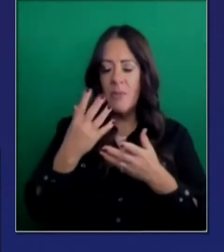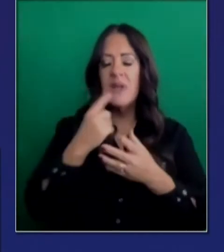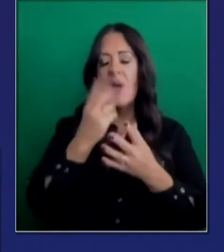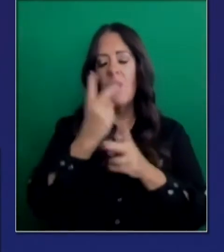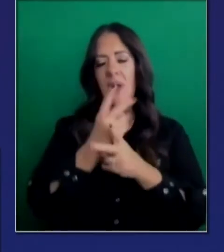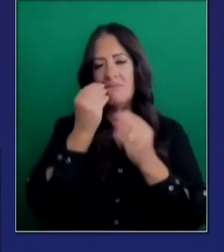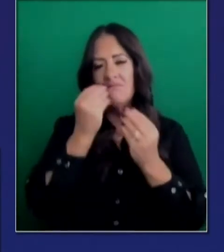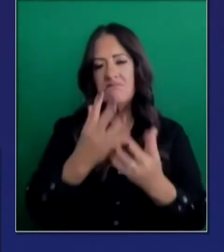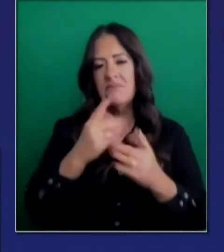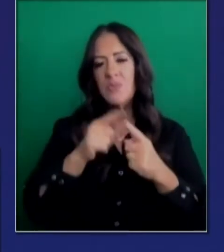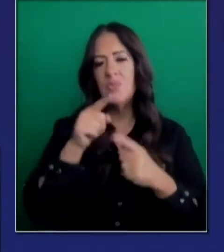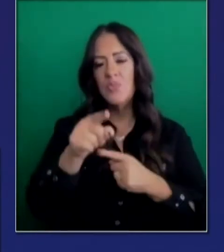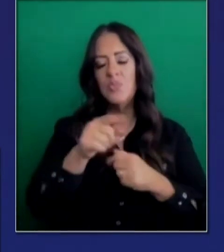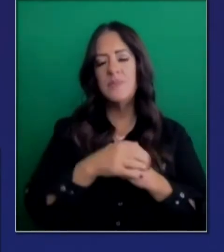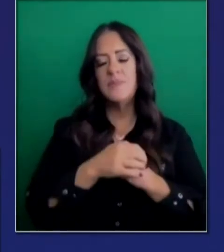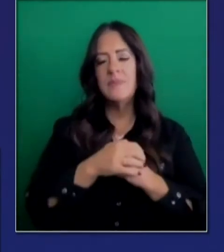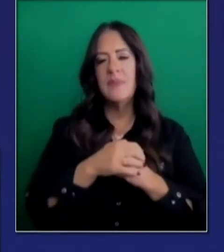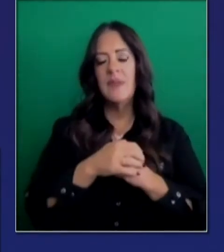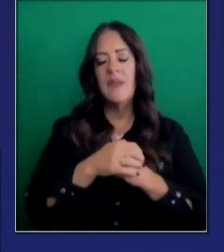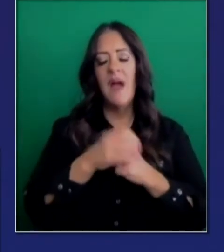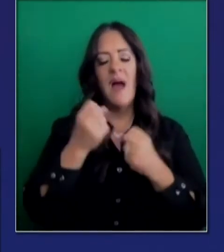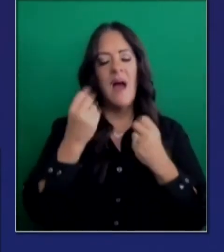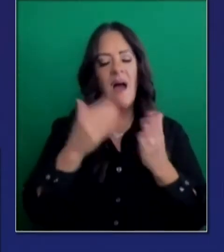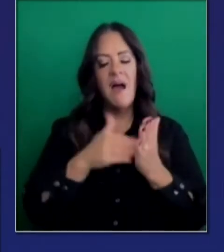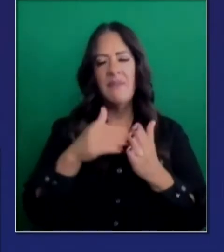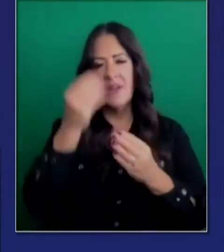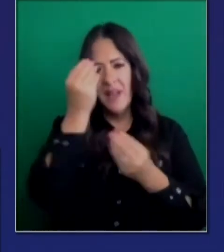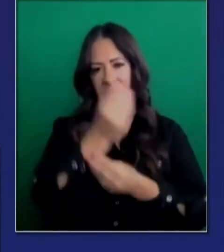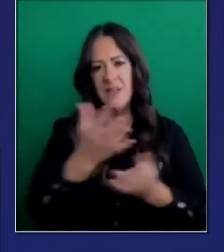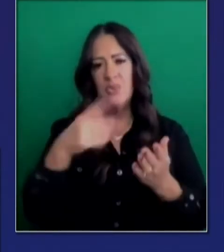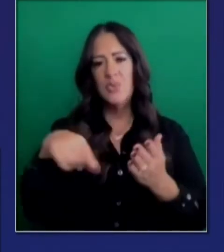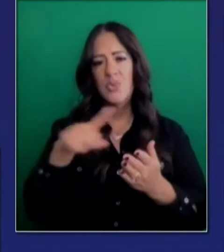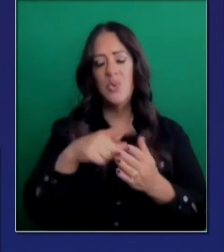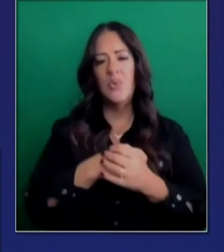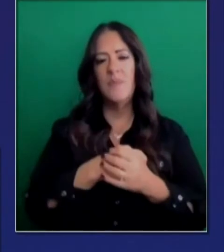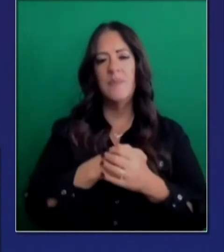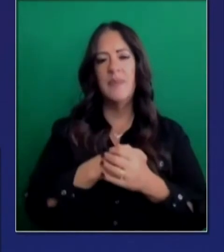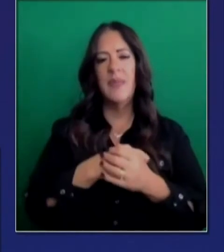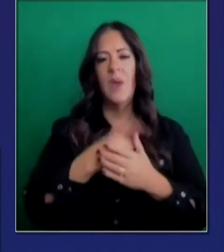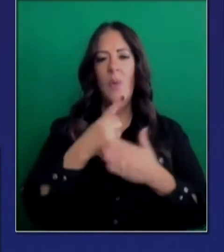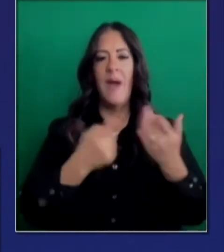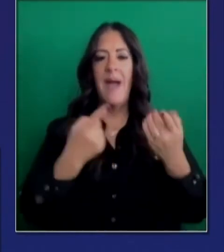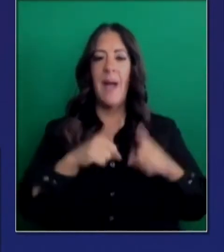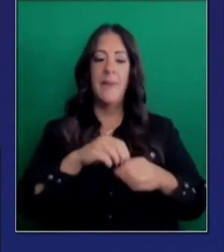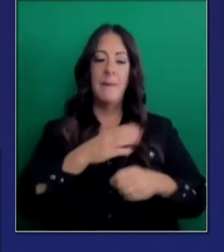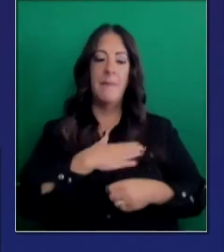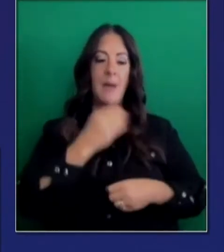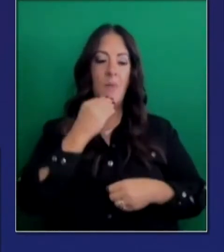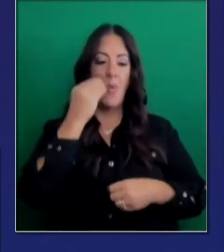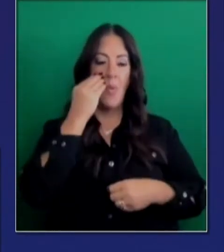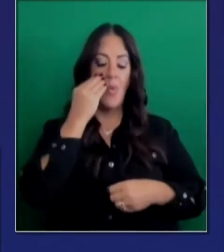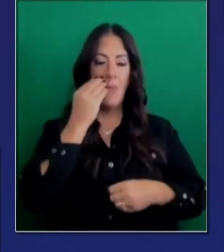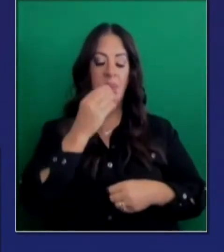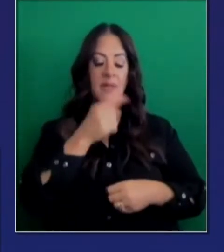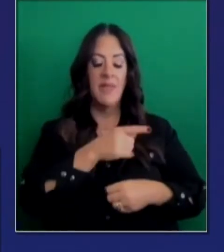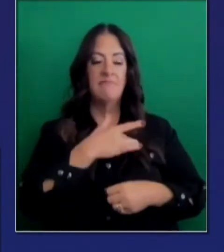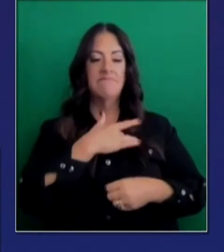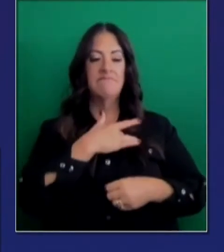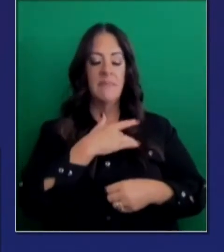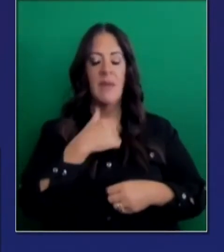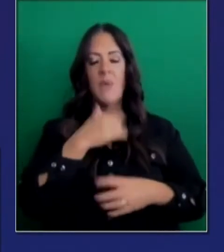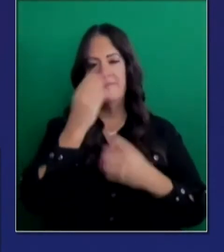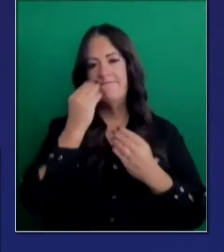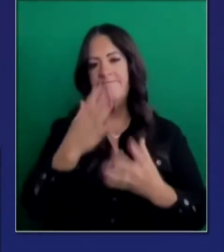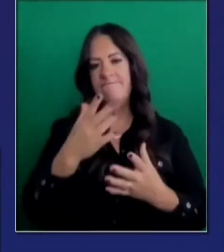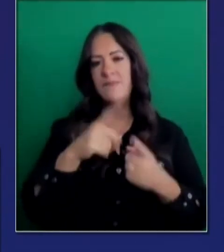say often to all of you, what tends to resonate in my house, I want to make public to you in real time, and